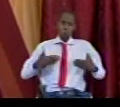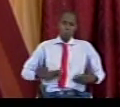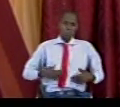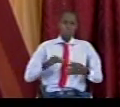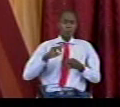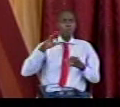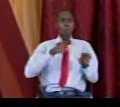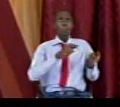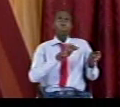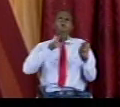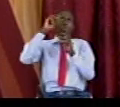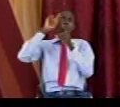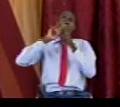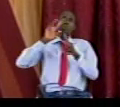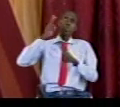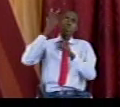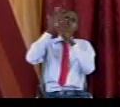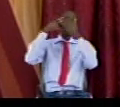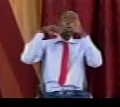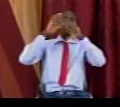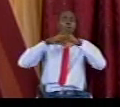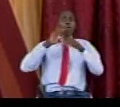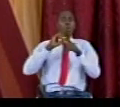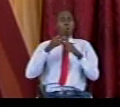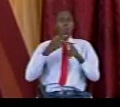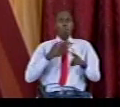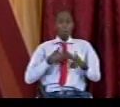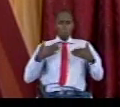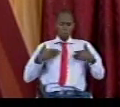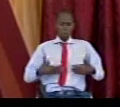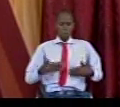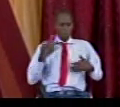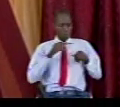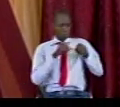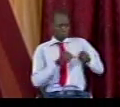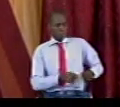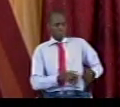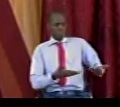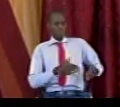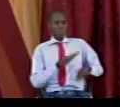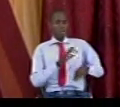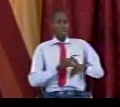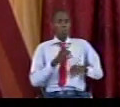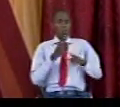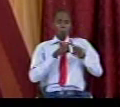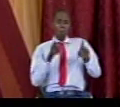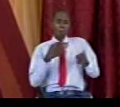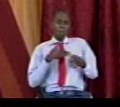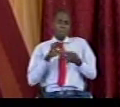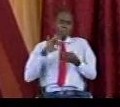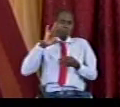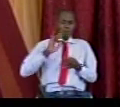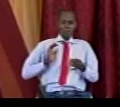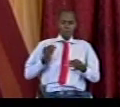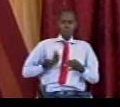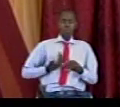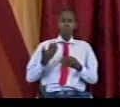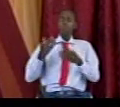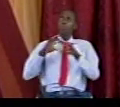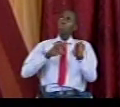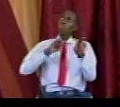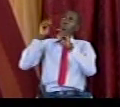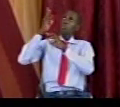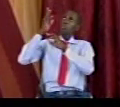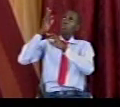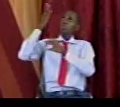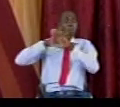the third heaven, or whether my body was here on earth and then my spirit, my soul just went up there. But I know that I was